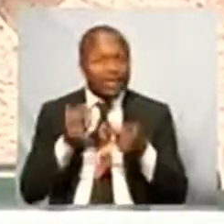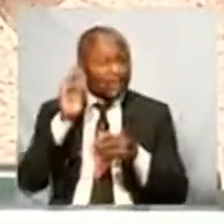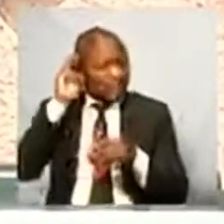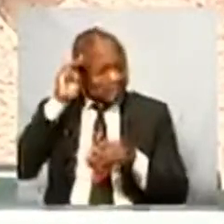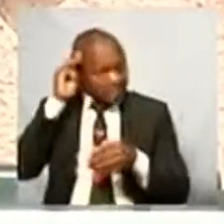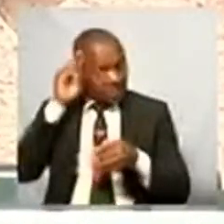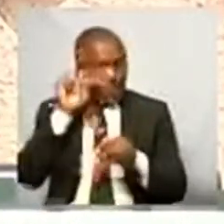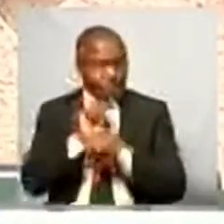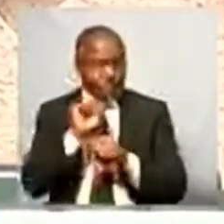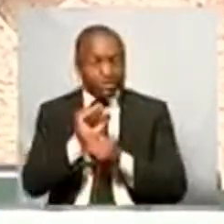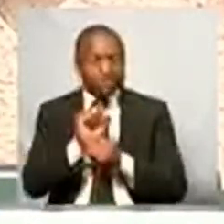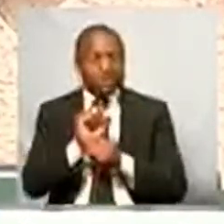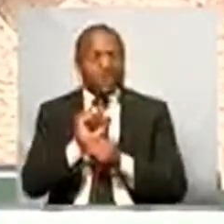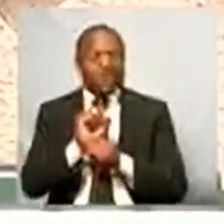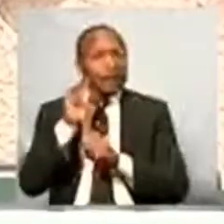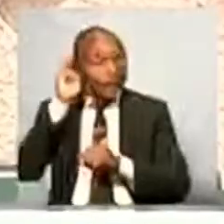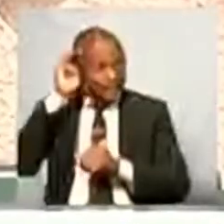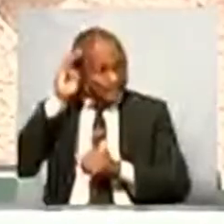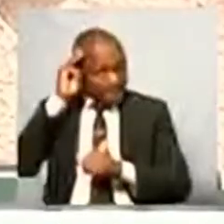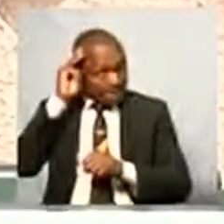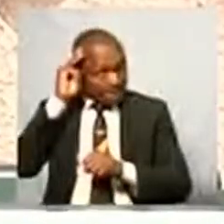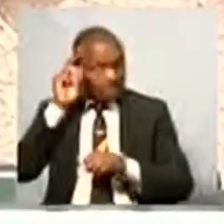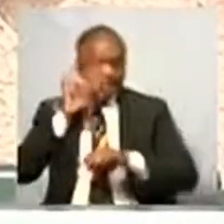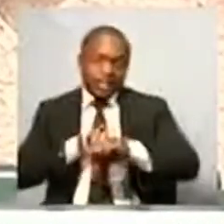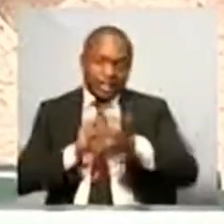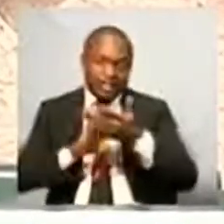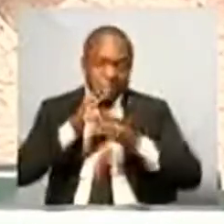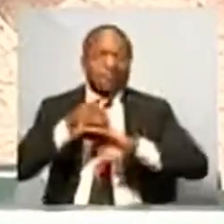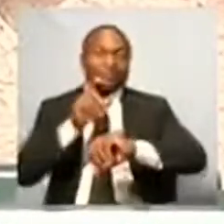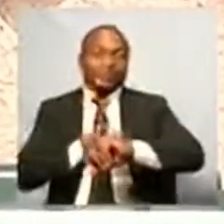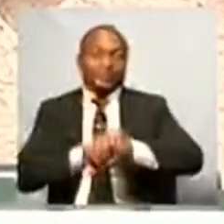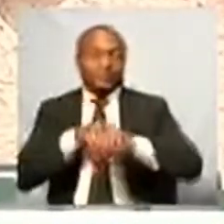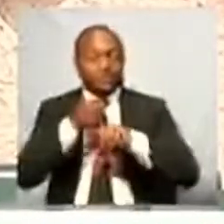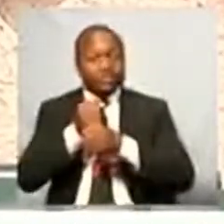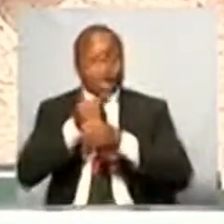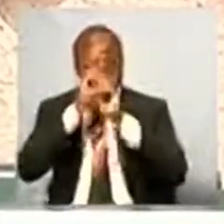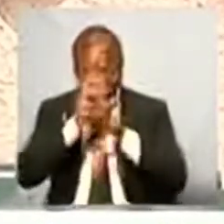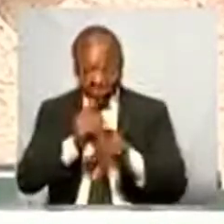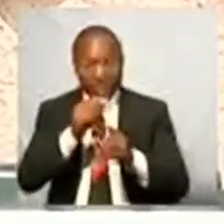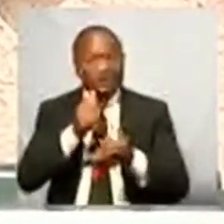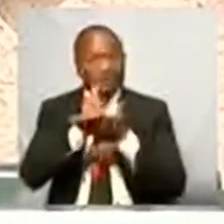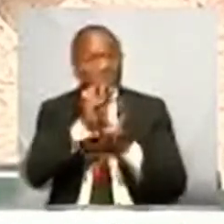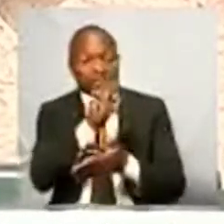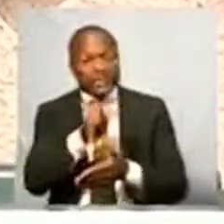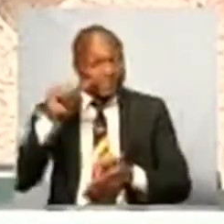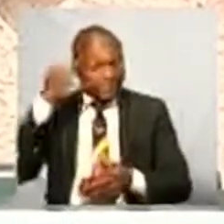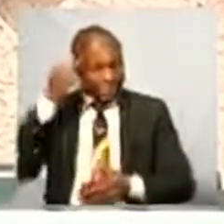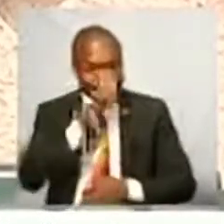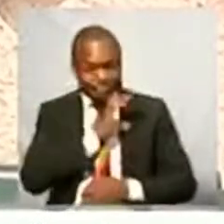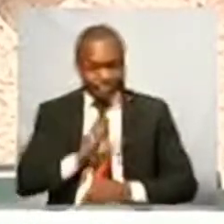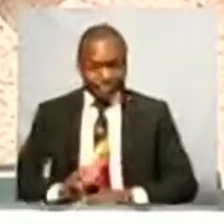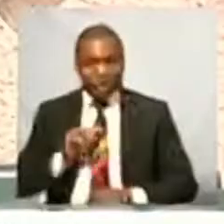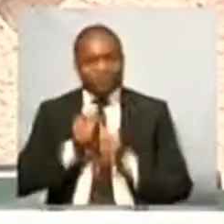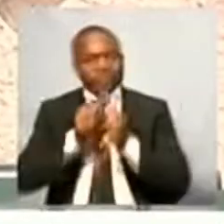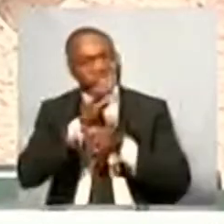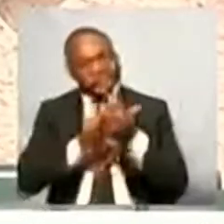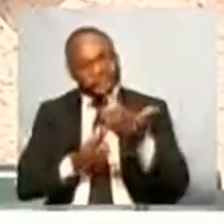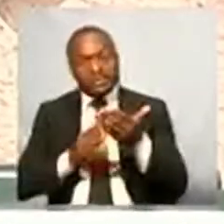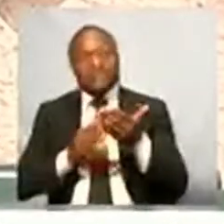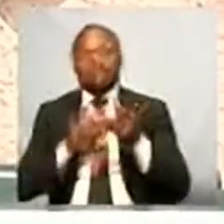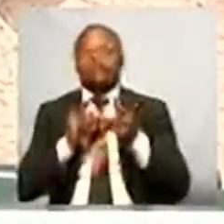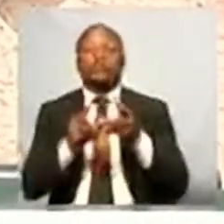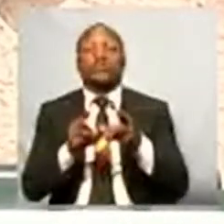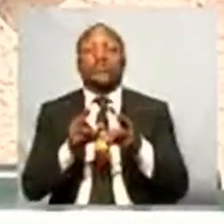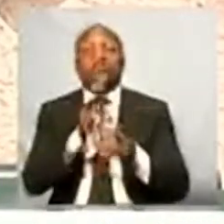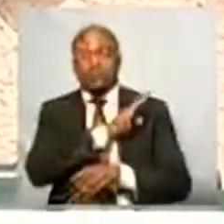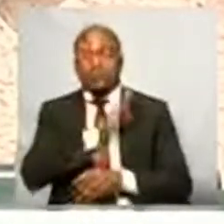ministry still operates as a parent ministry and from time to time makes decisions on behalf of that entity, which in some instances even